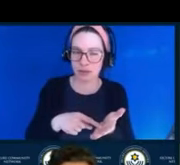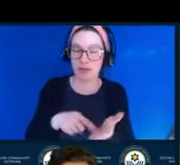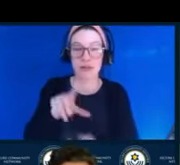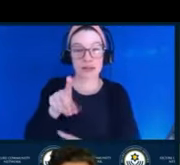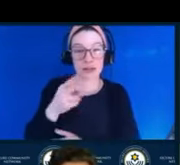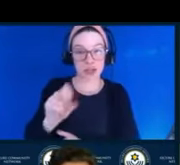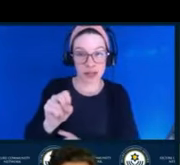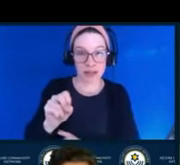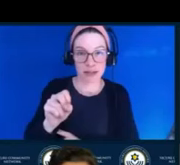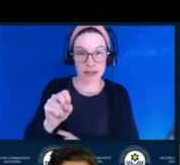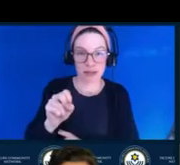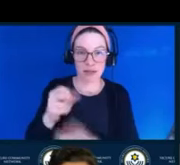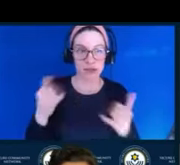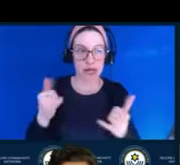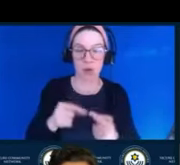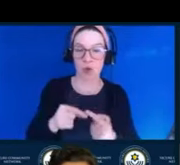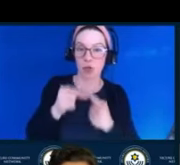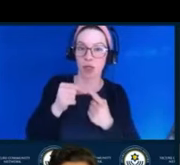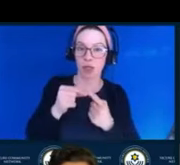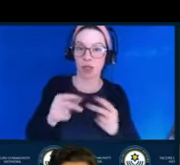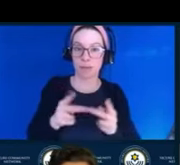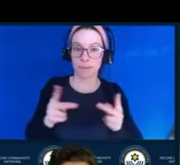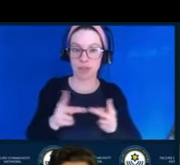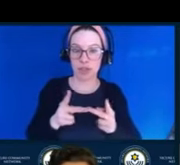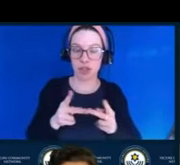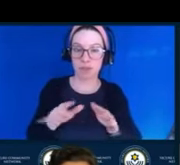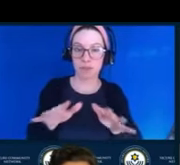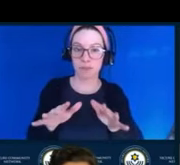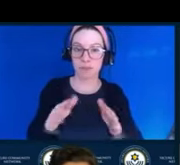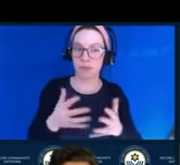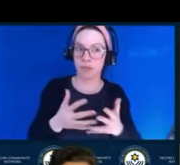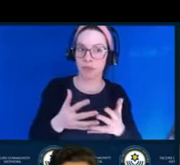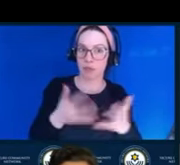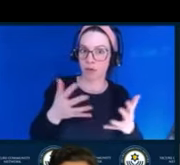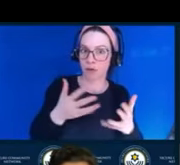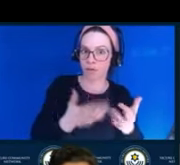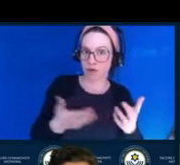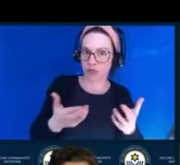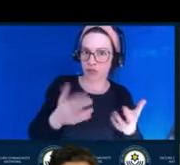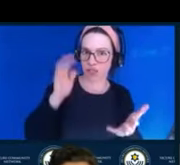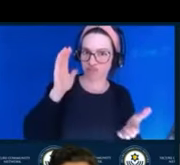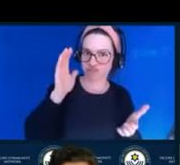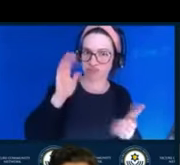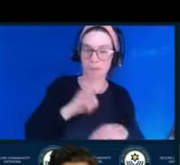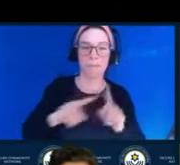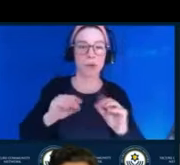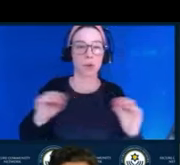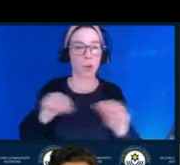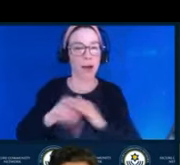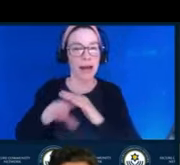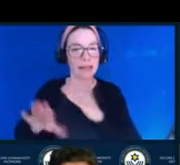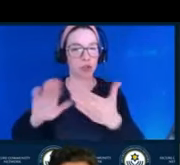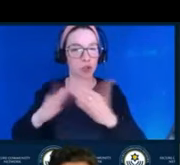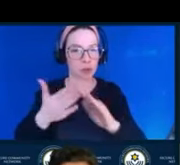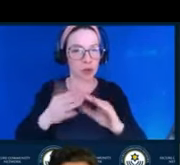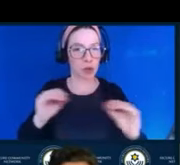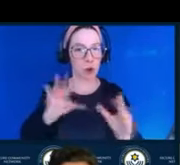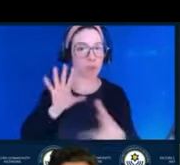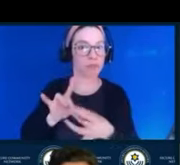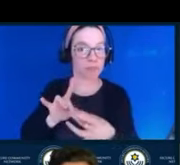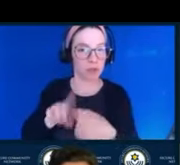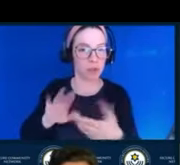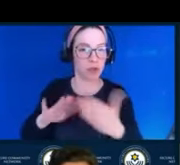DHS is in this unique position of having tremendous resources, but not really having access to the community and or connectivity to the